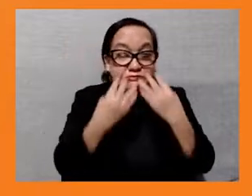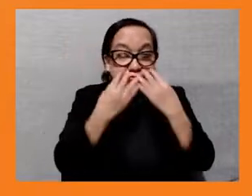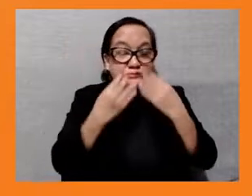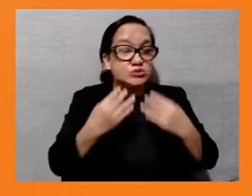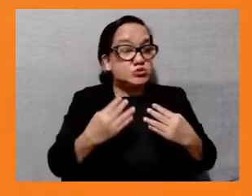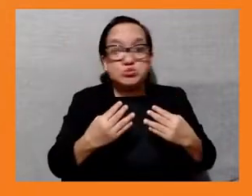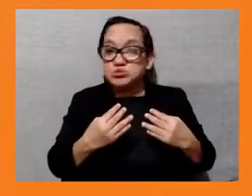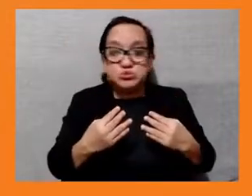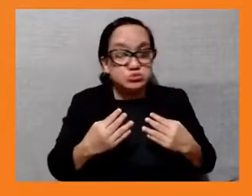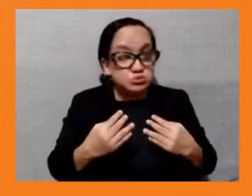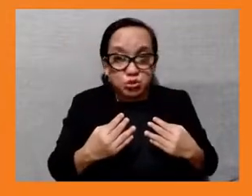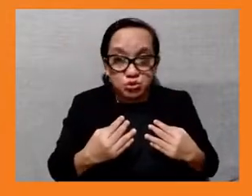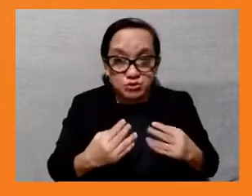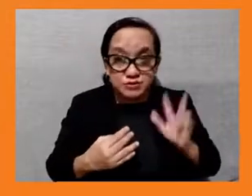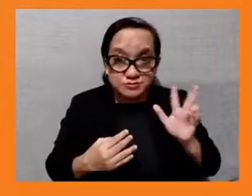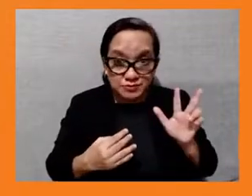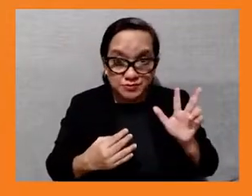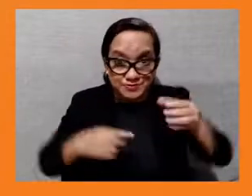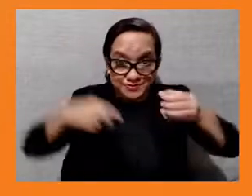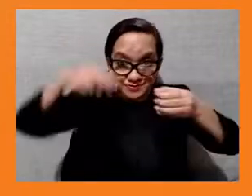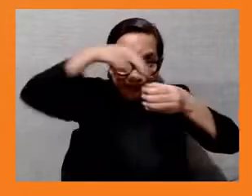like information of safeguard policy